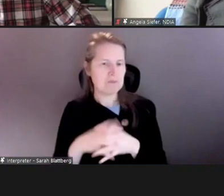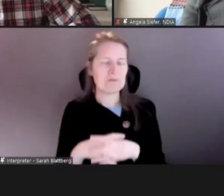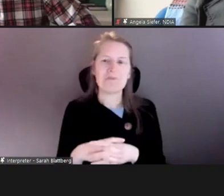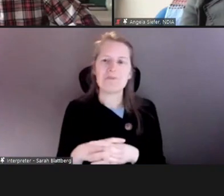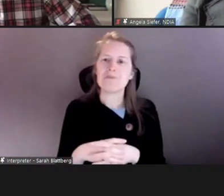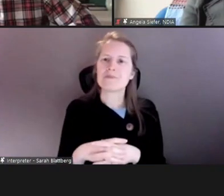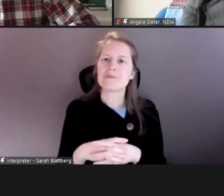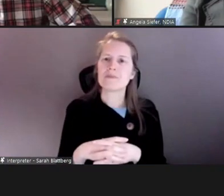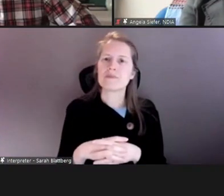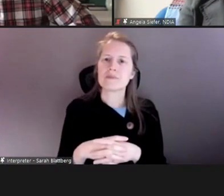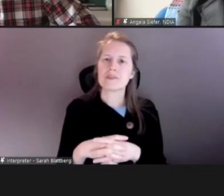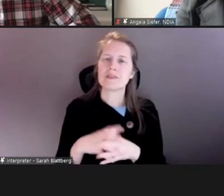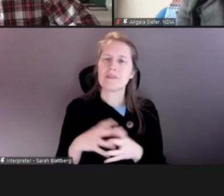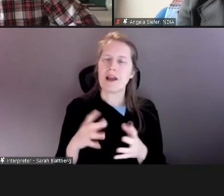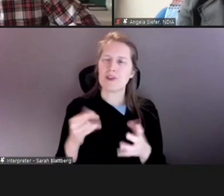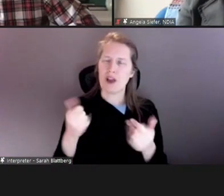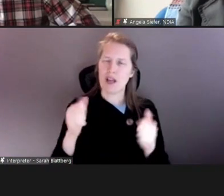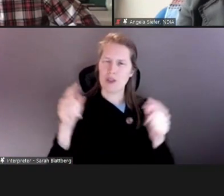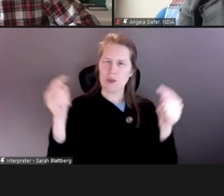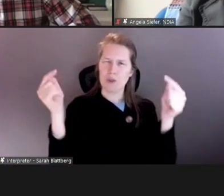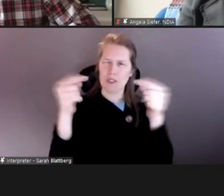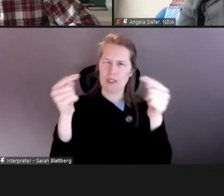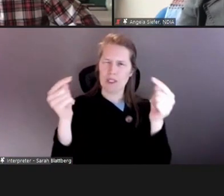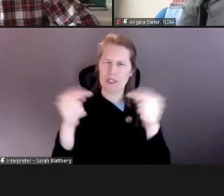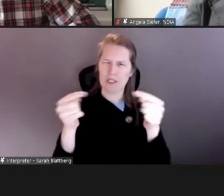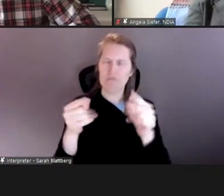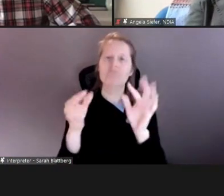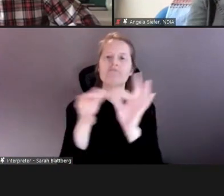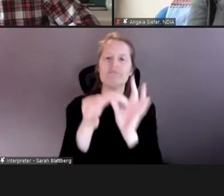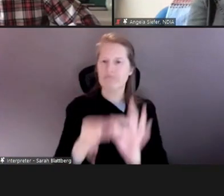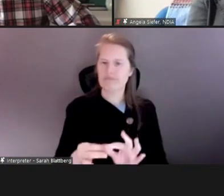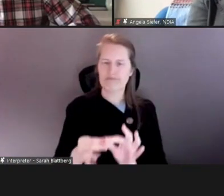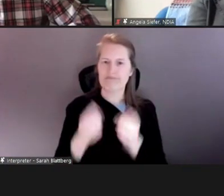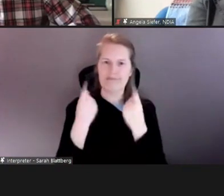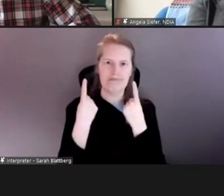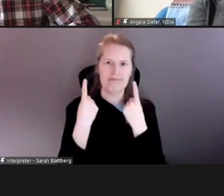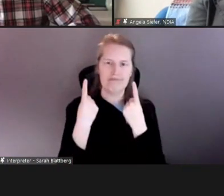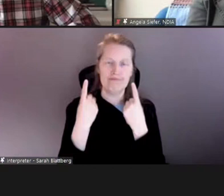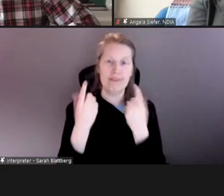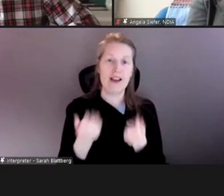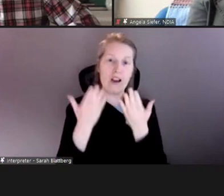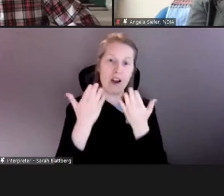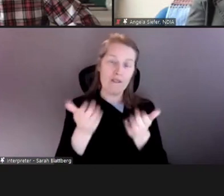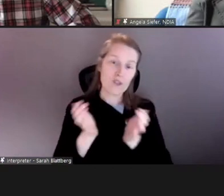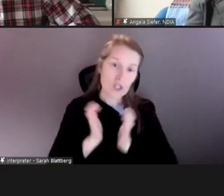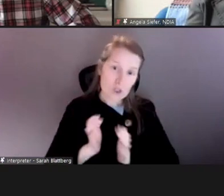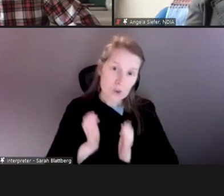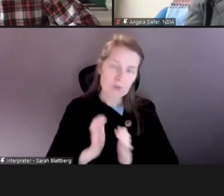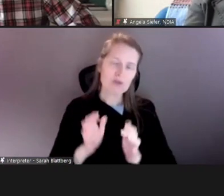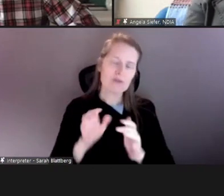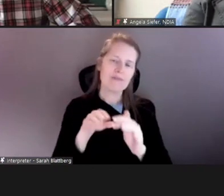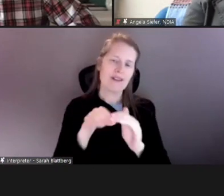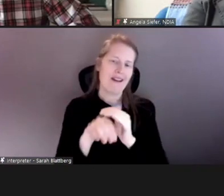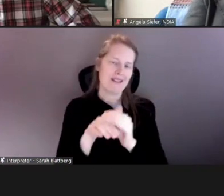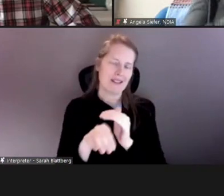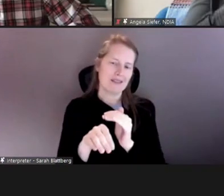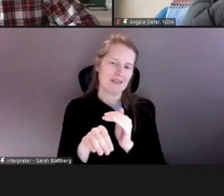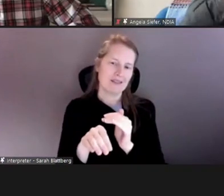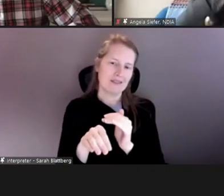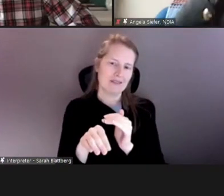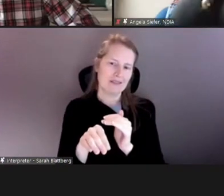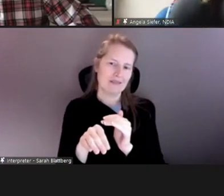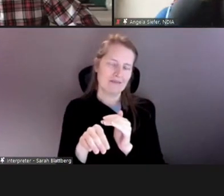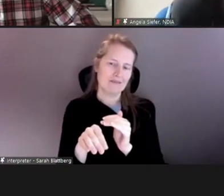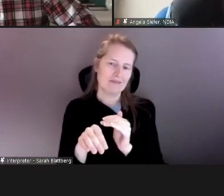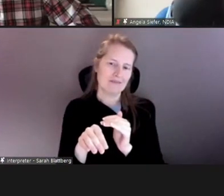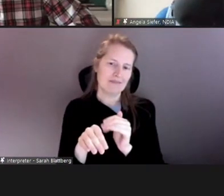able to tie those together and then being able to offer consumers access to, you